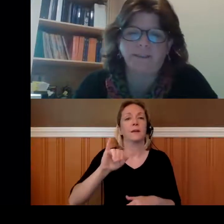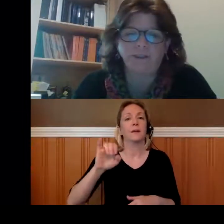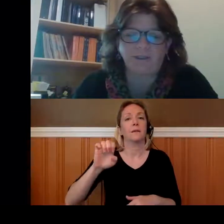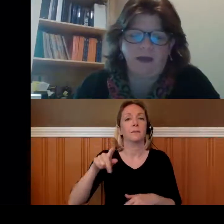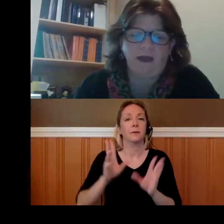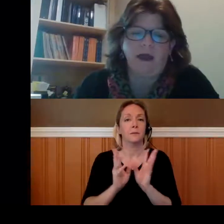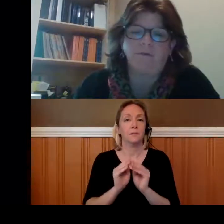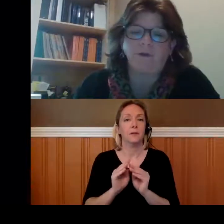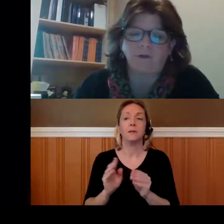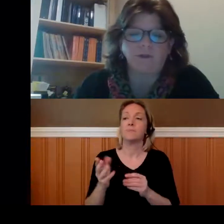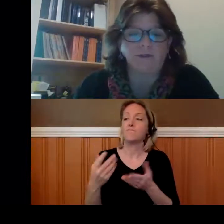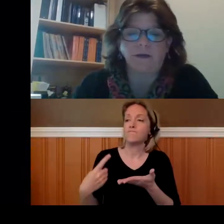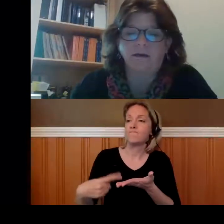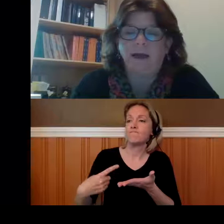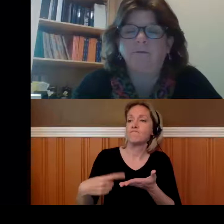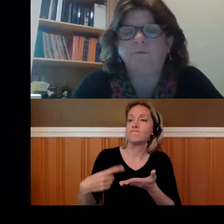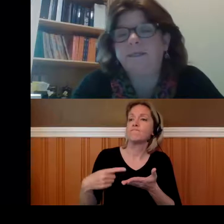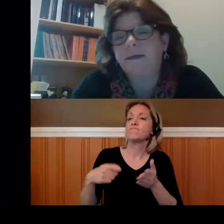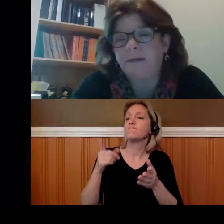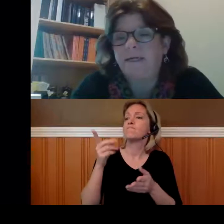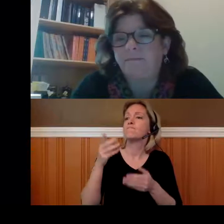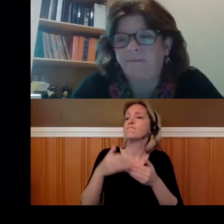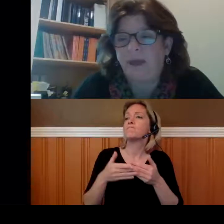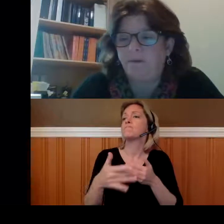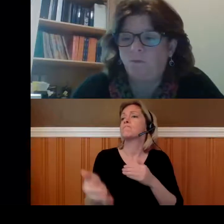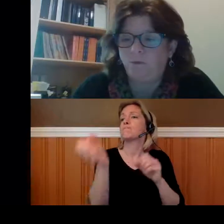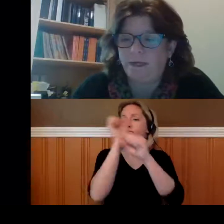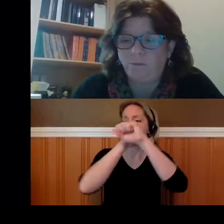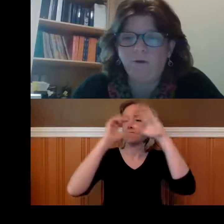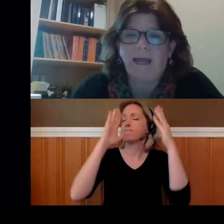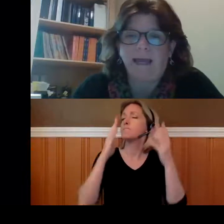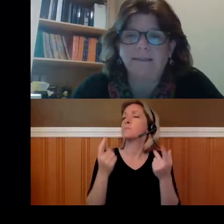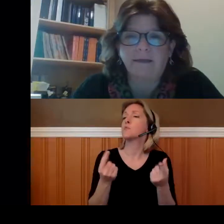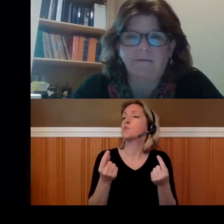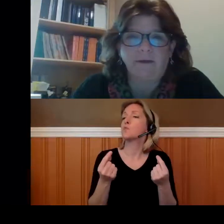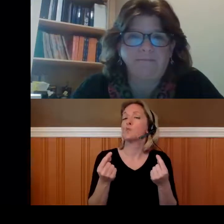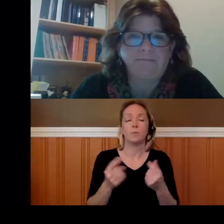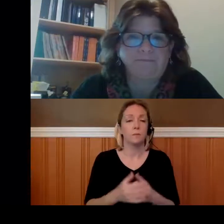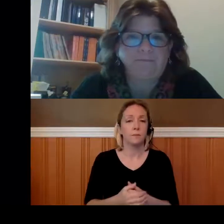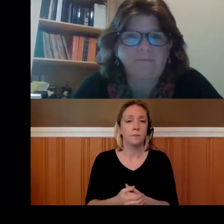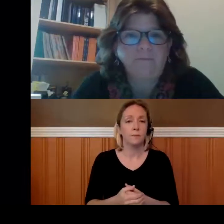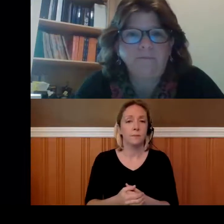transition. They're going to start talking about what does that mean and what are we asking of them.